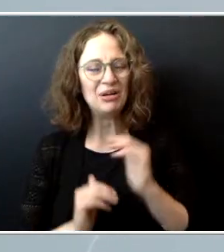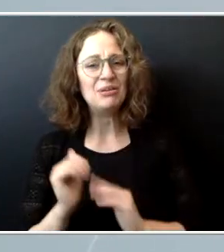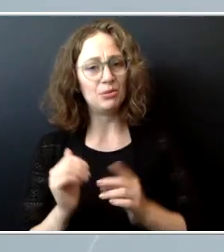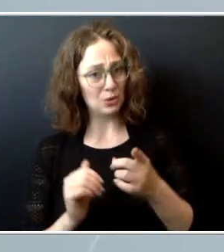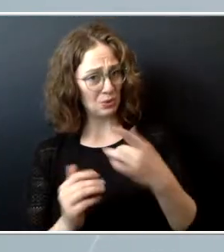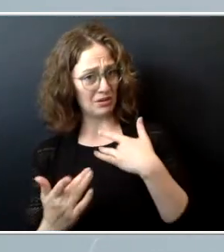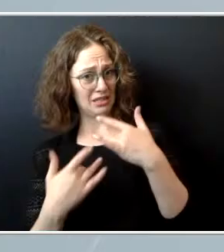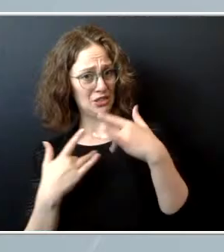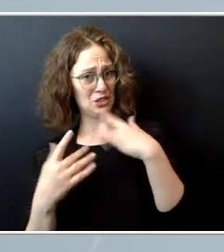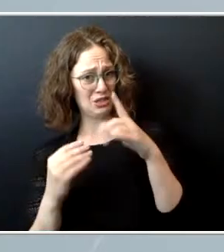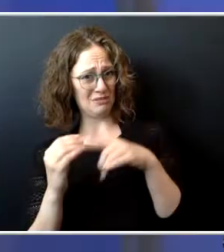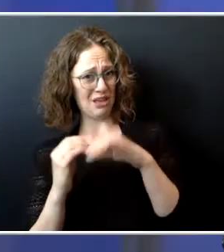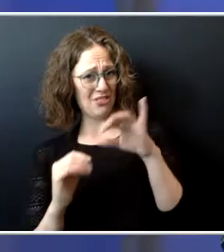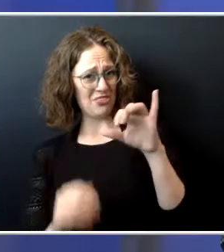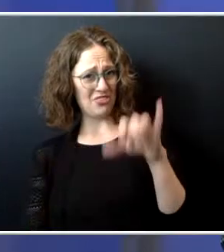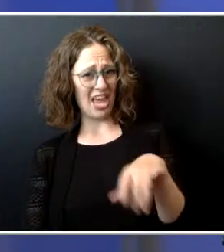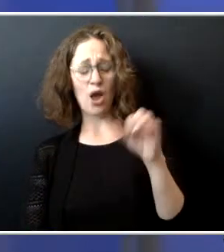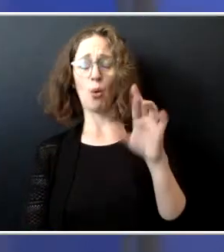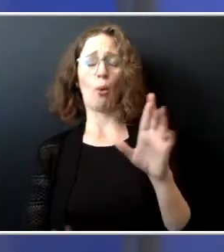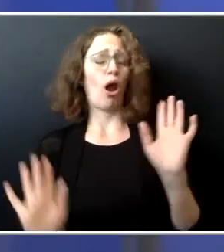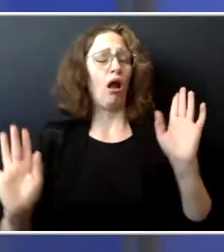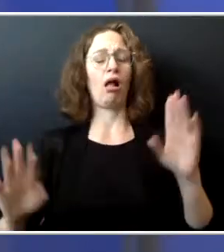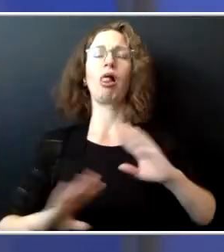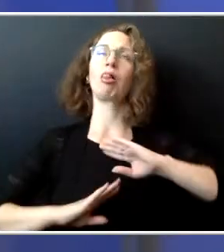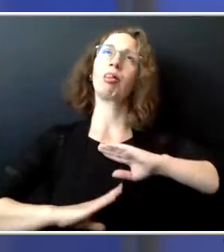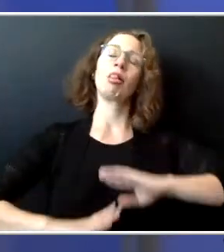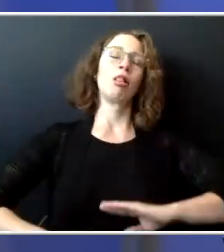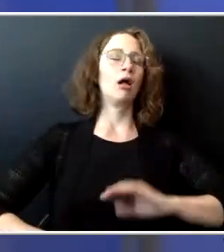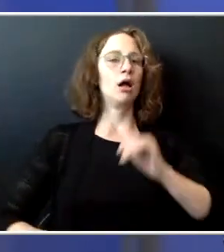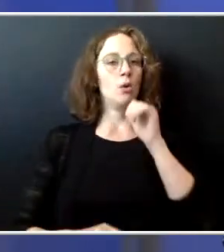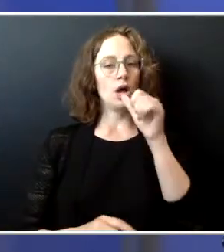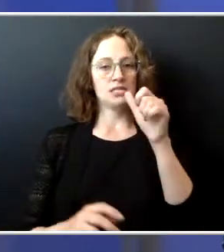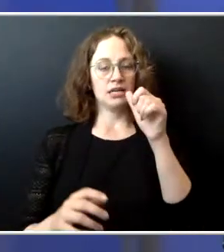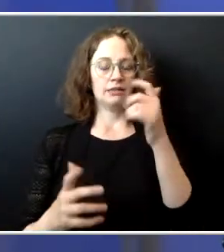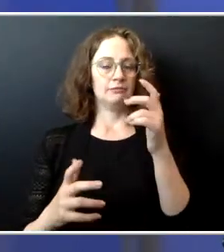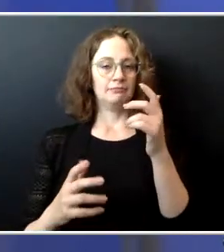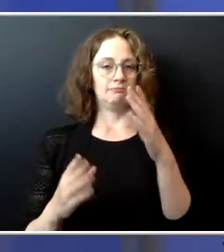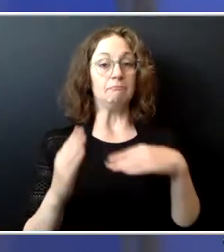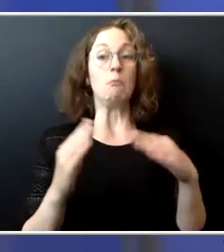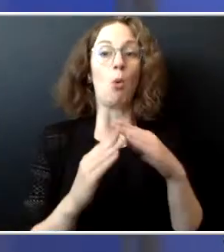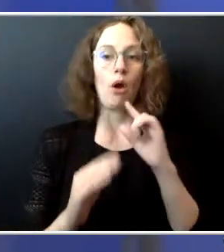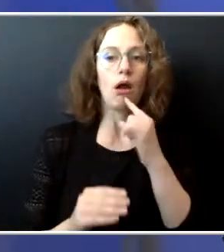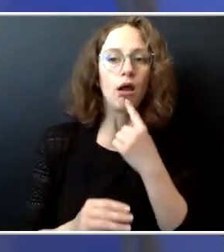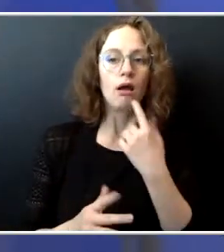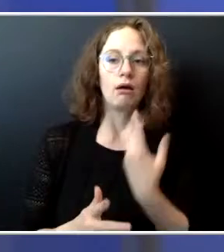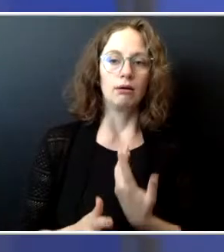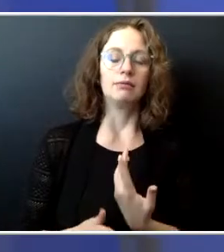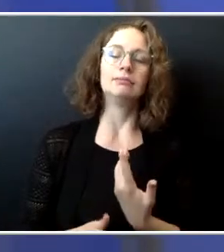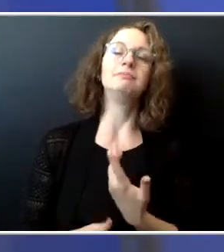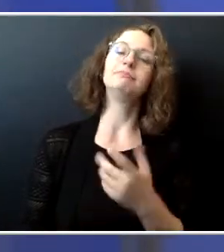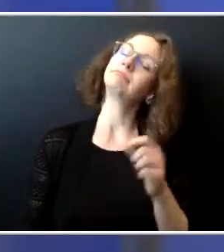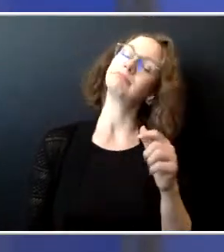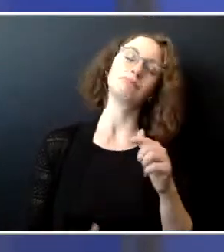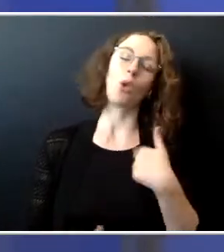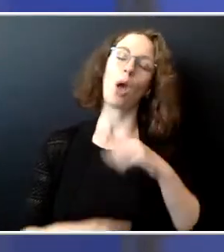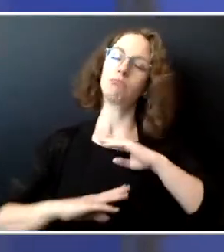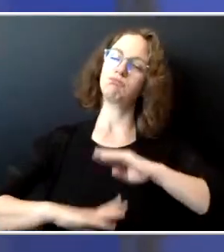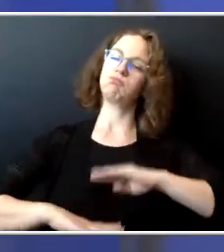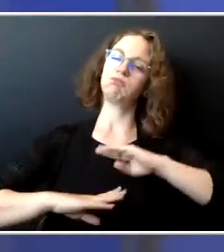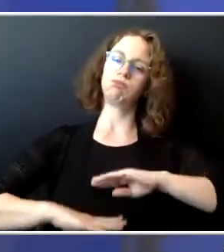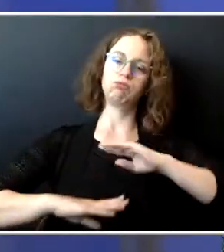surgery, or just happy that it wasn't majorly invasive? Yeah, I was really happy that it wasn't, I didn't have to worry about my